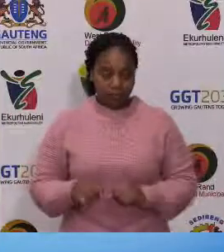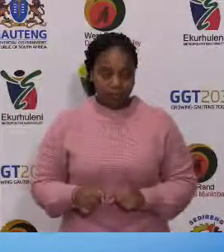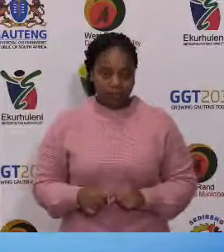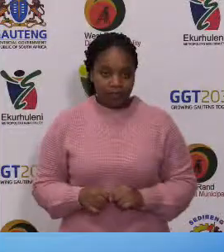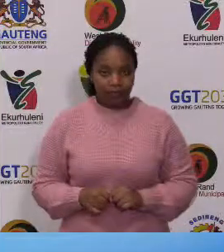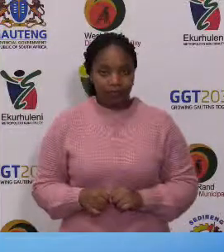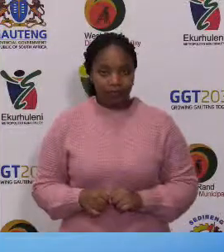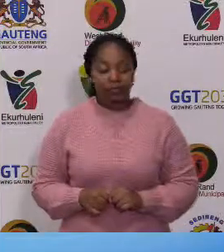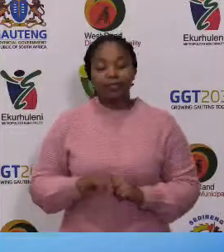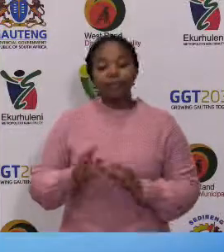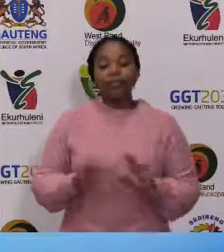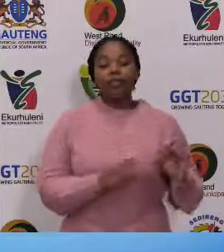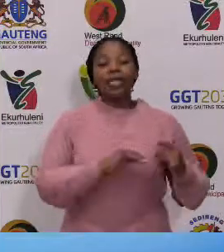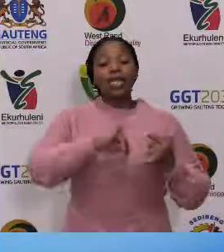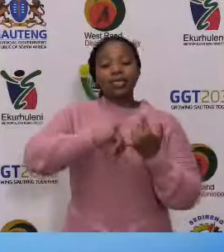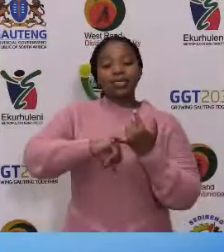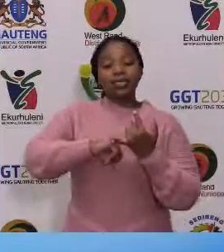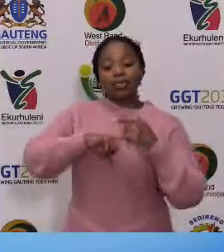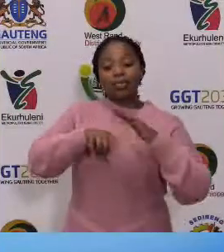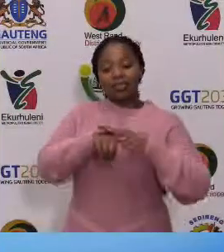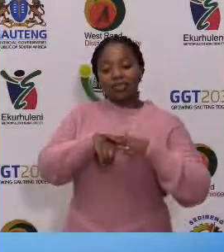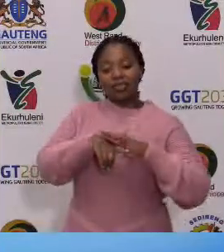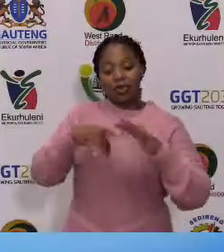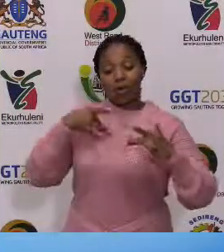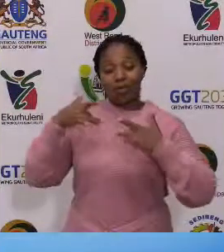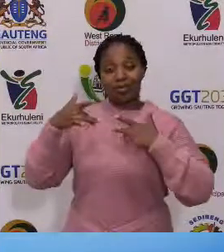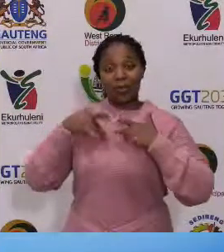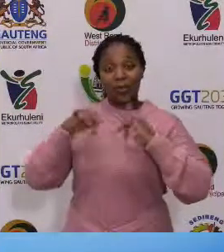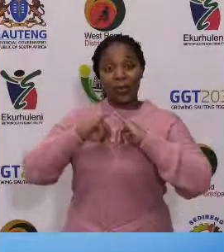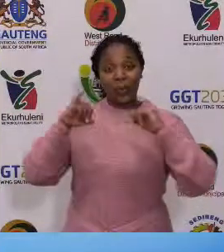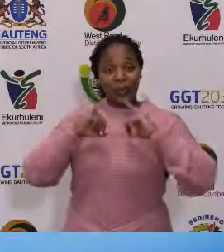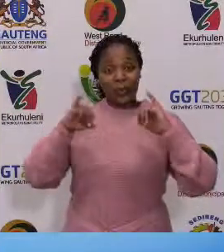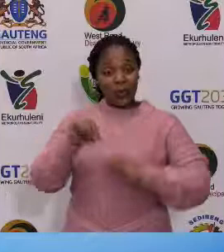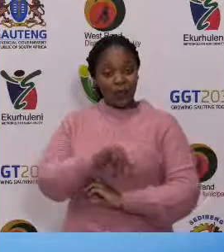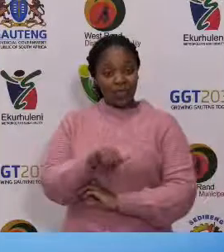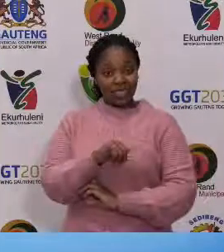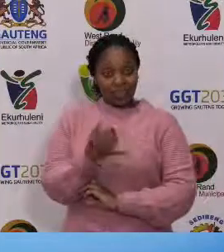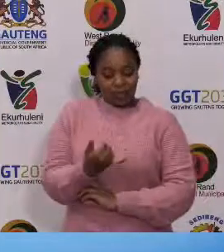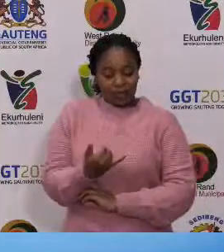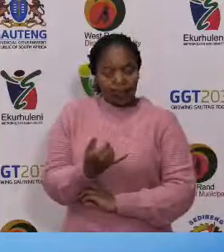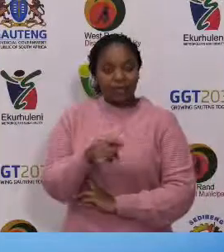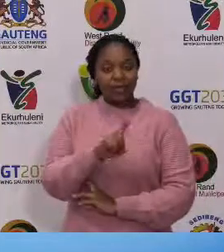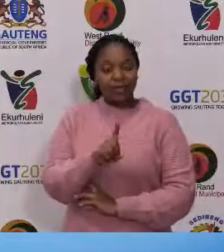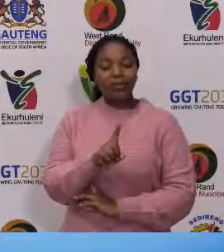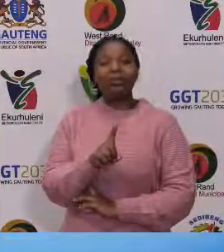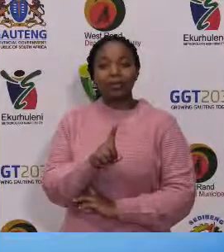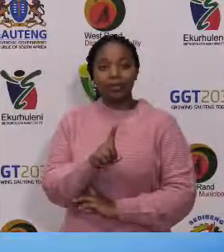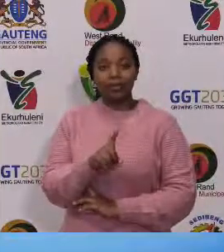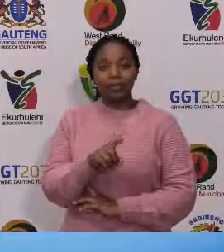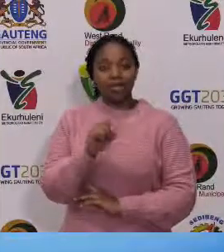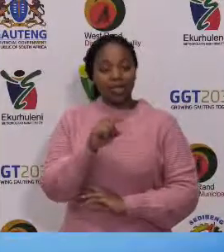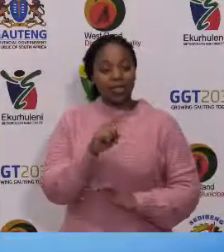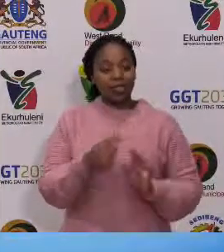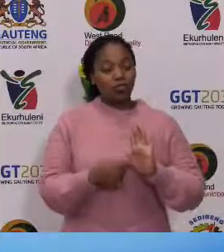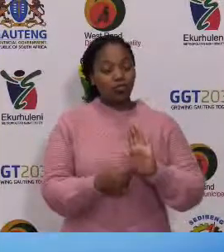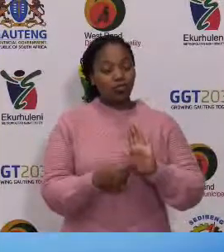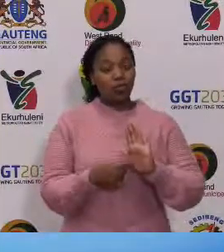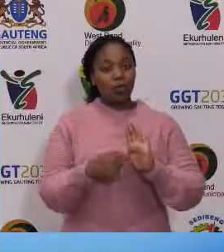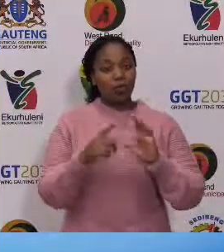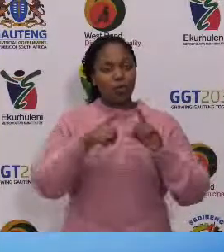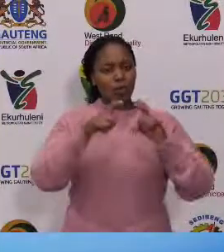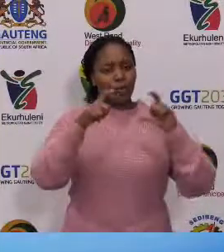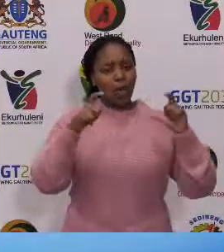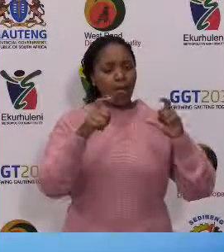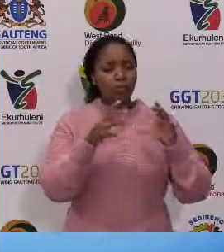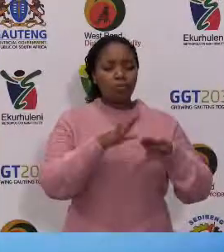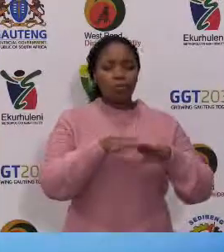The sub-district that is the most worrying of all right now, because it's displaying a quasi-exponential growth, is Mfuleni. You can see there